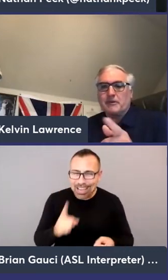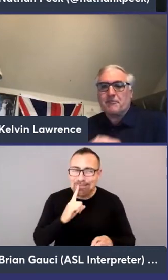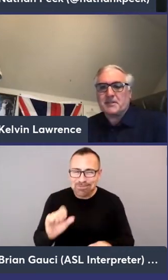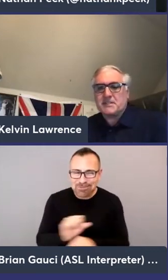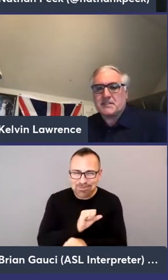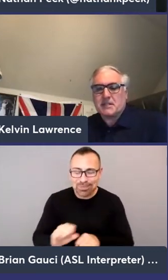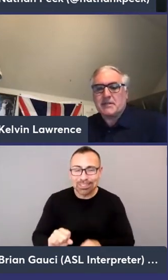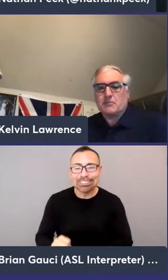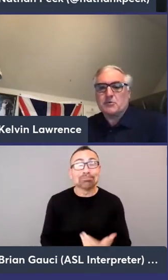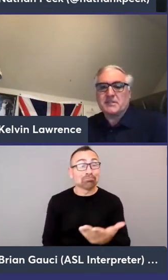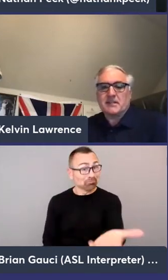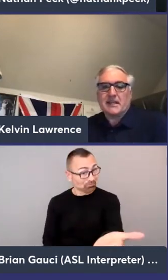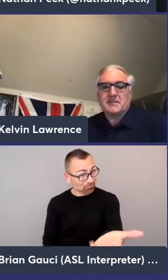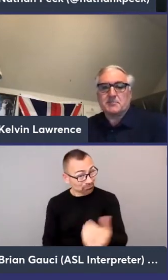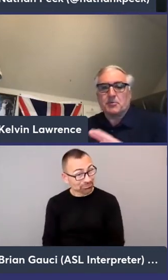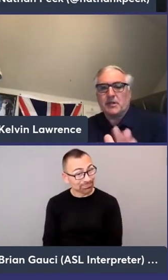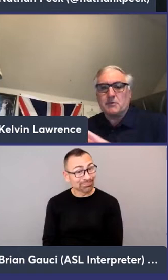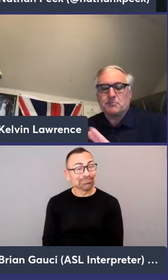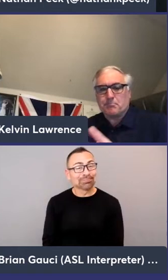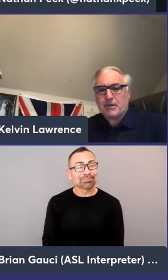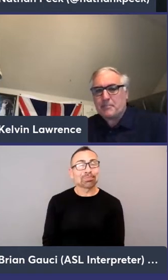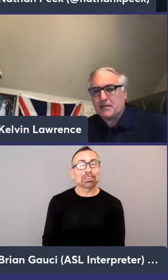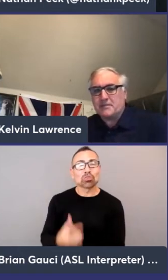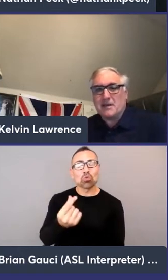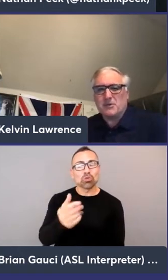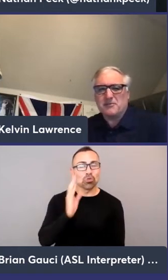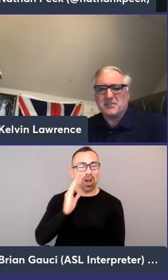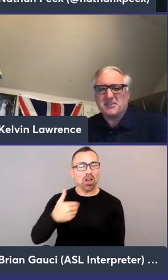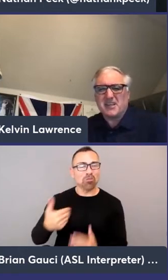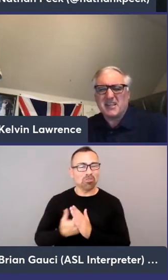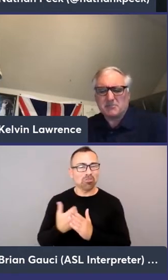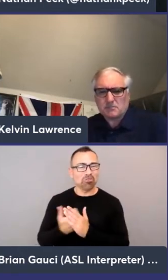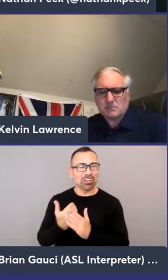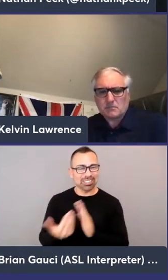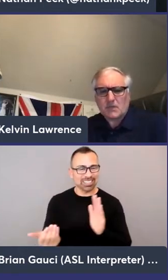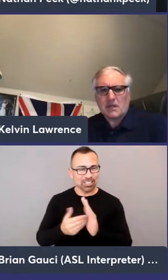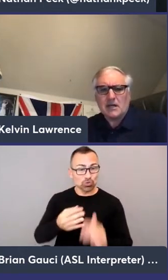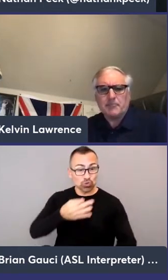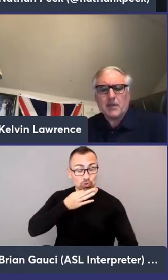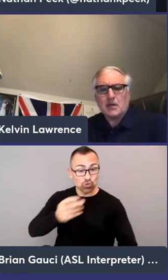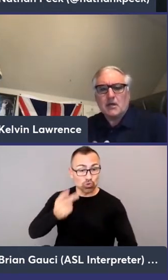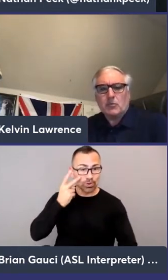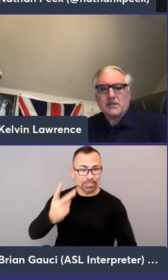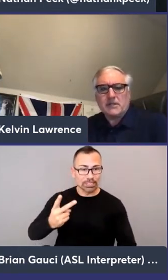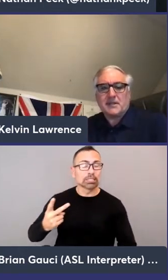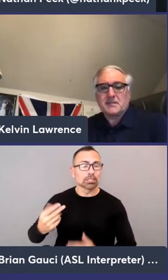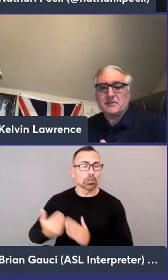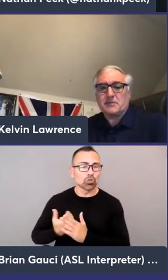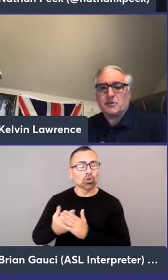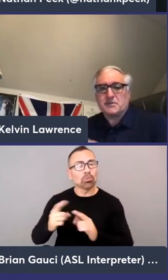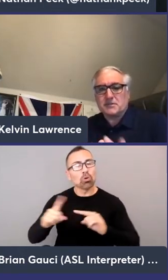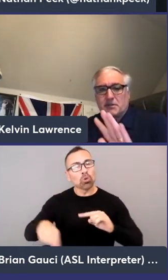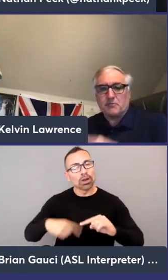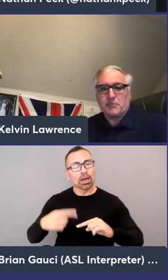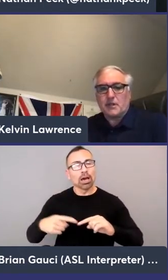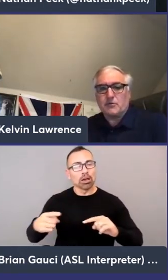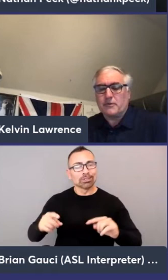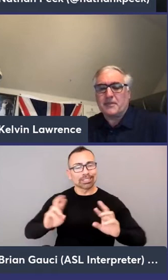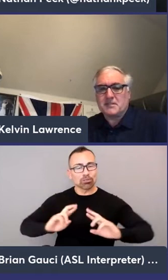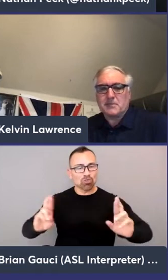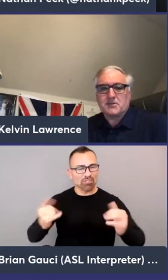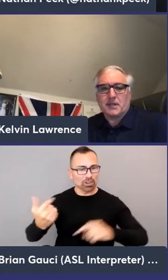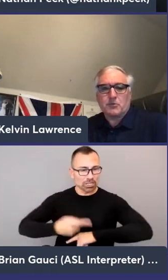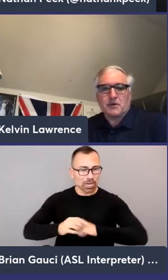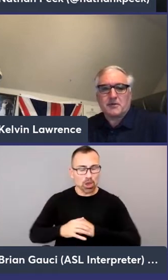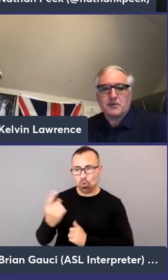we'll refresh this in a minute and we'll see the latest. But when I was prepping the demo for today, one of the things I did was just load all the